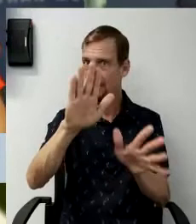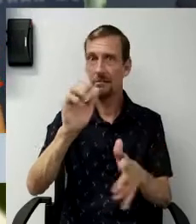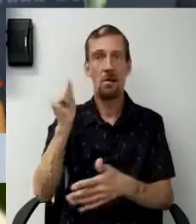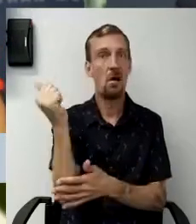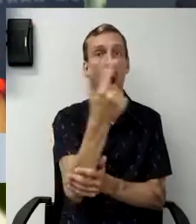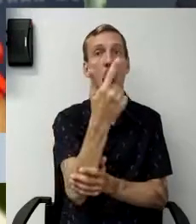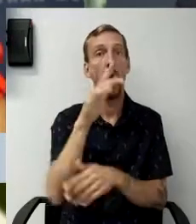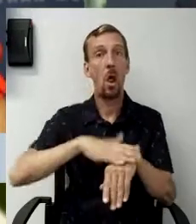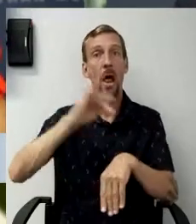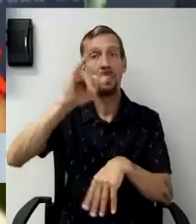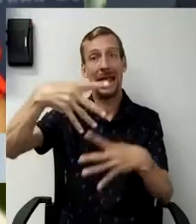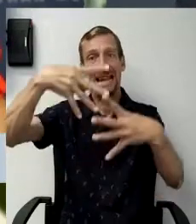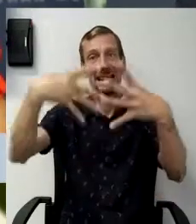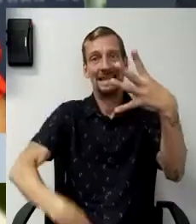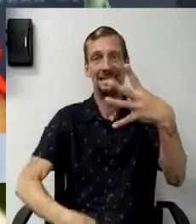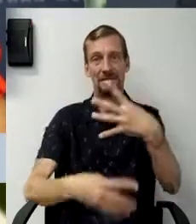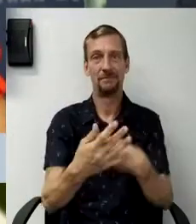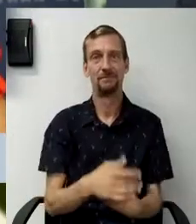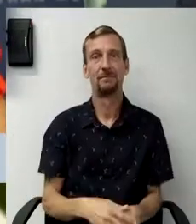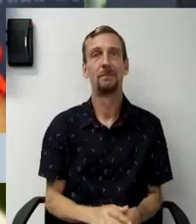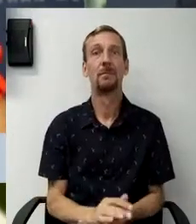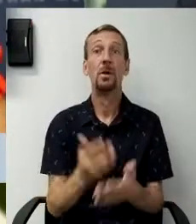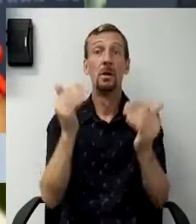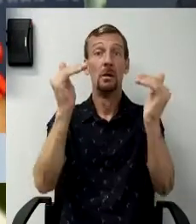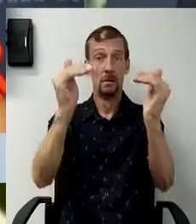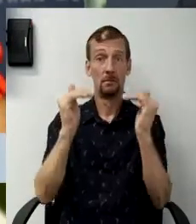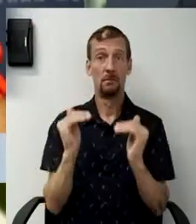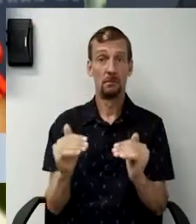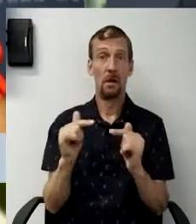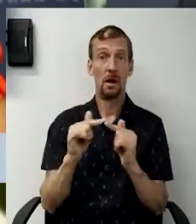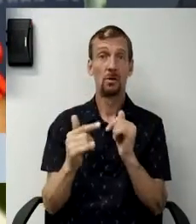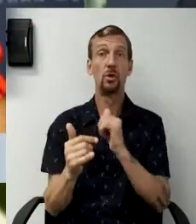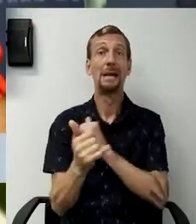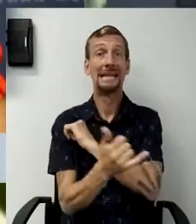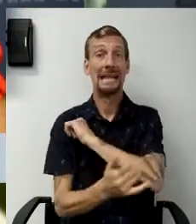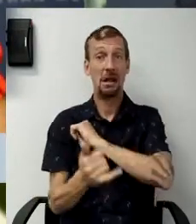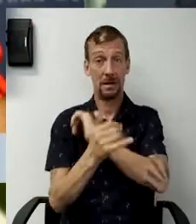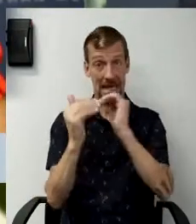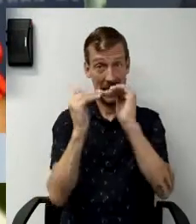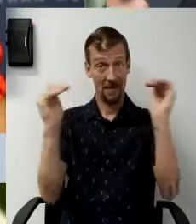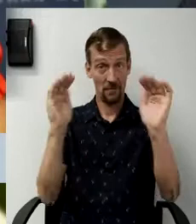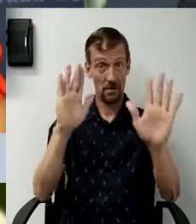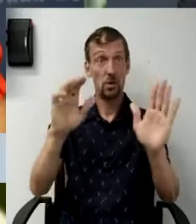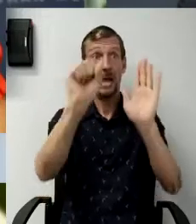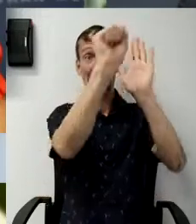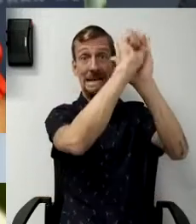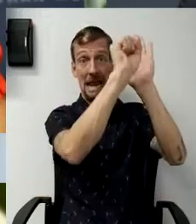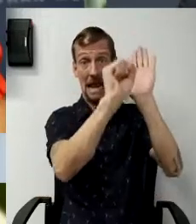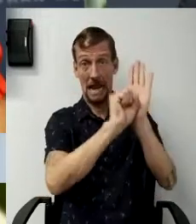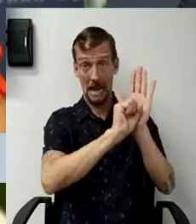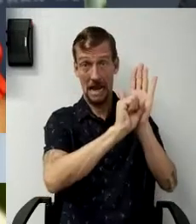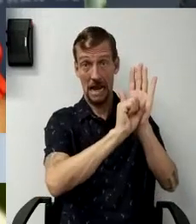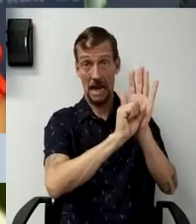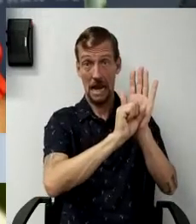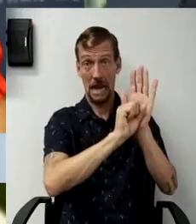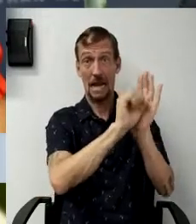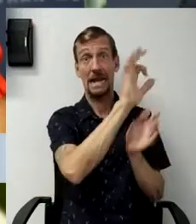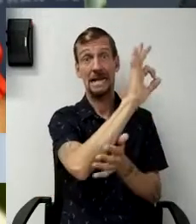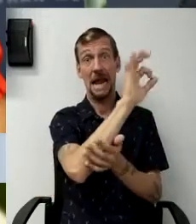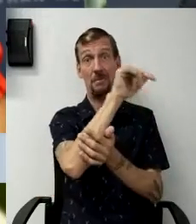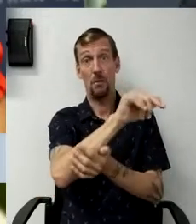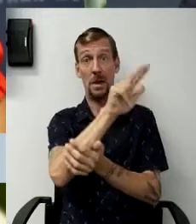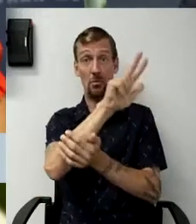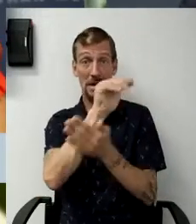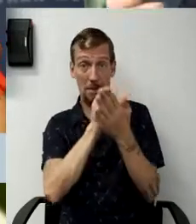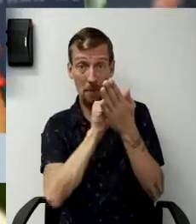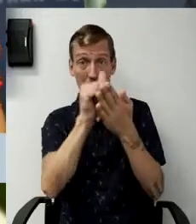that watch list. So moving down to the county level, so the states performed 9.3 million